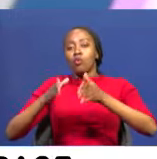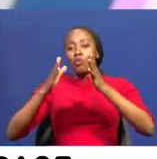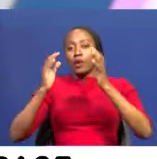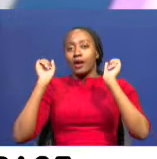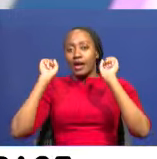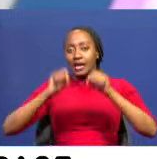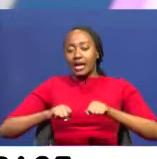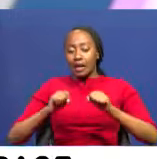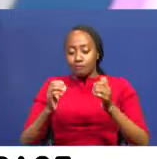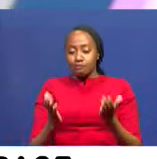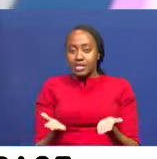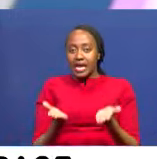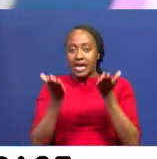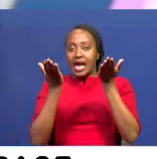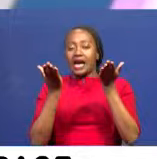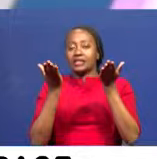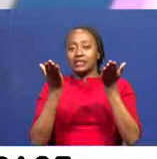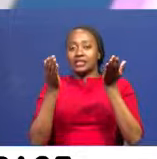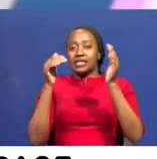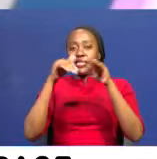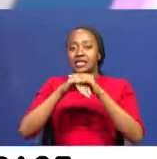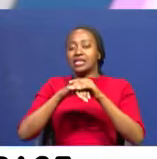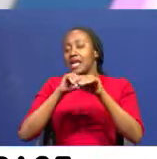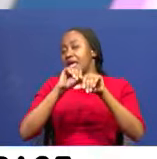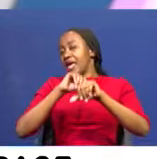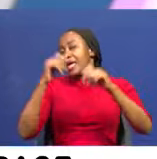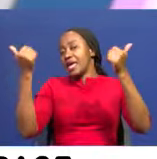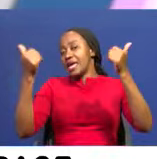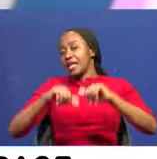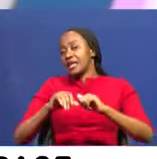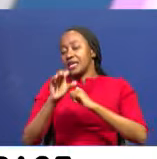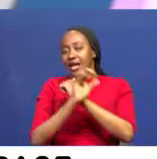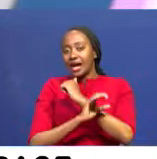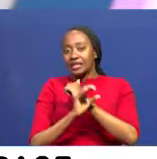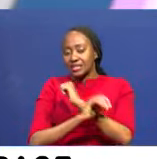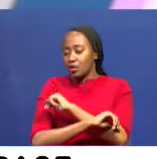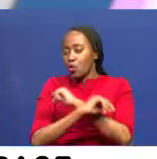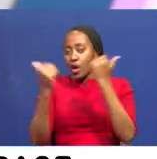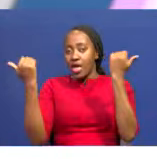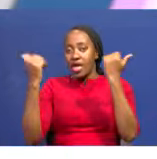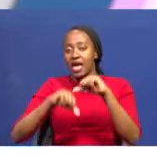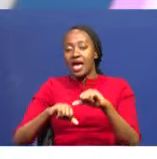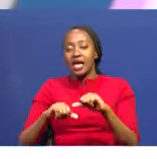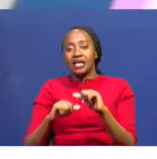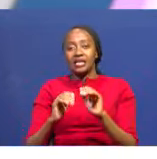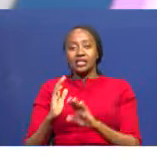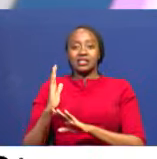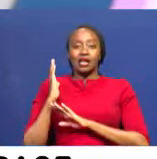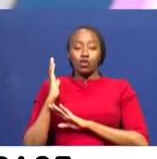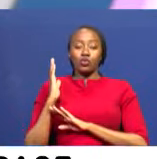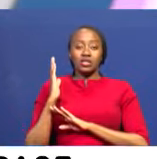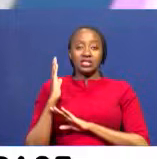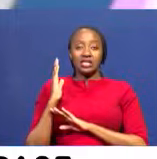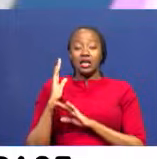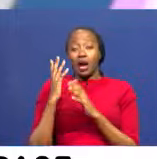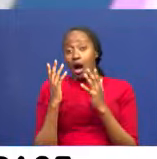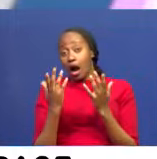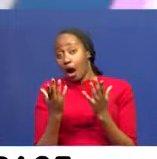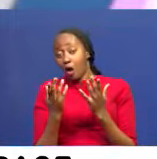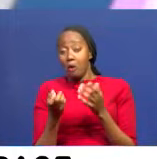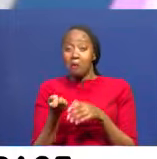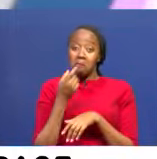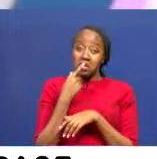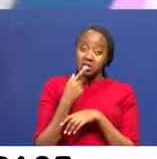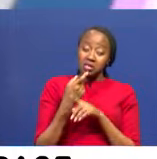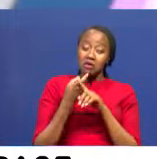enhanced in any country or in any security, from a security perspective in terms of medicines flowing